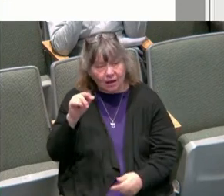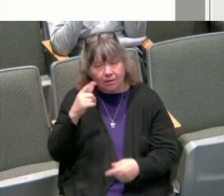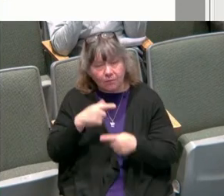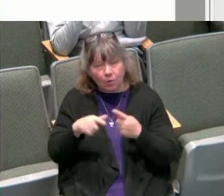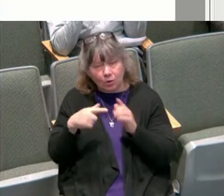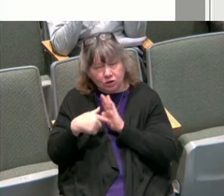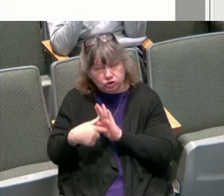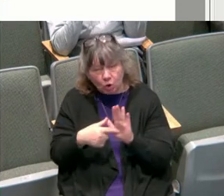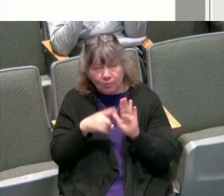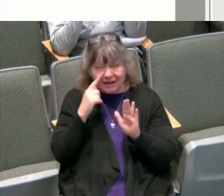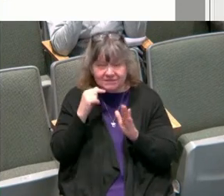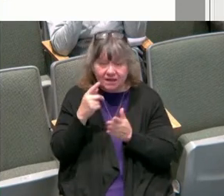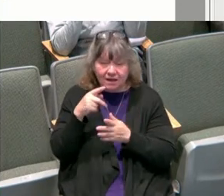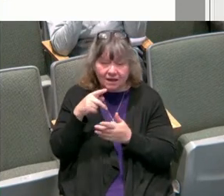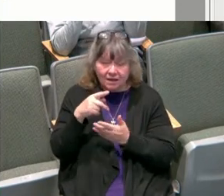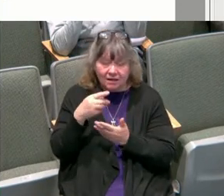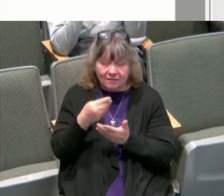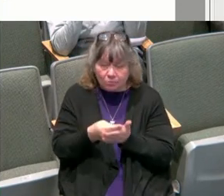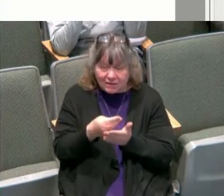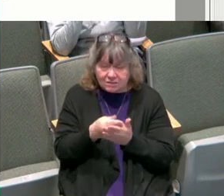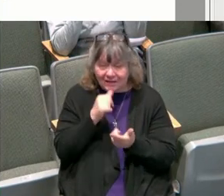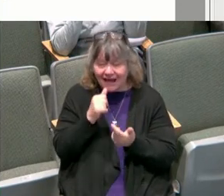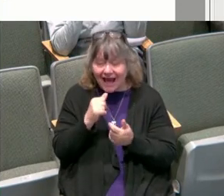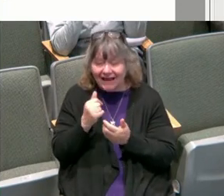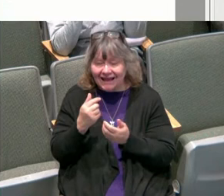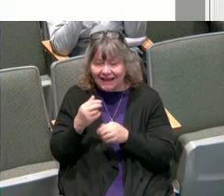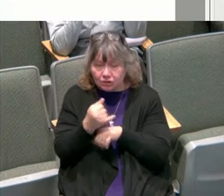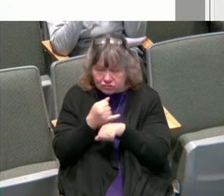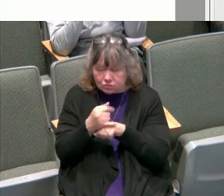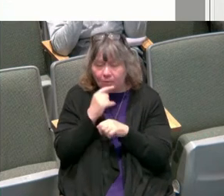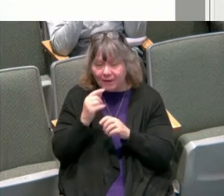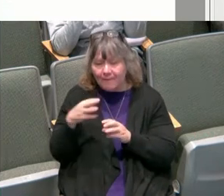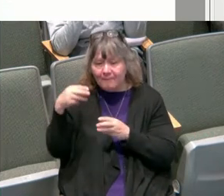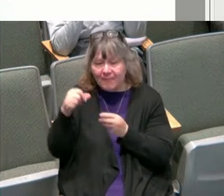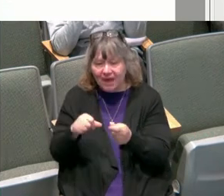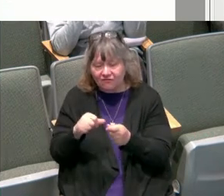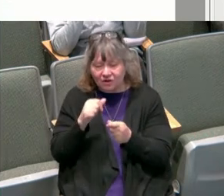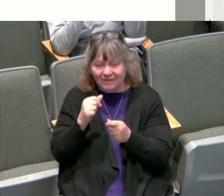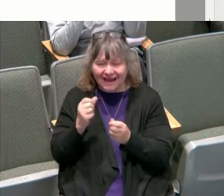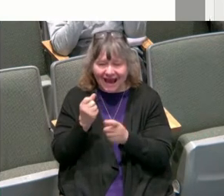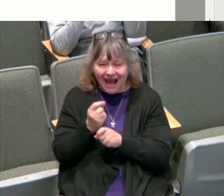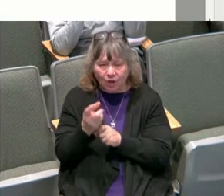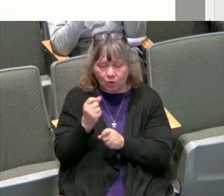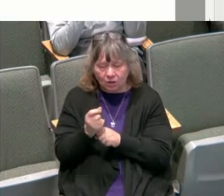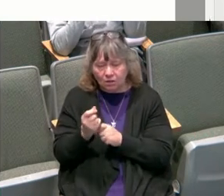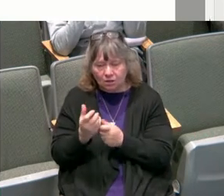the principal and interest payments for these projects will eventually be paid from the annual General government budgets